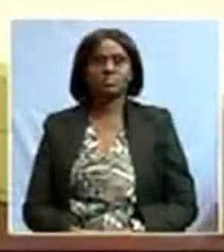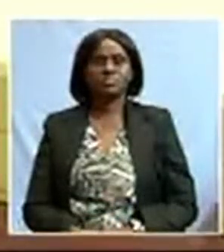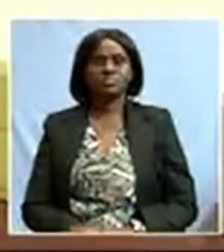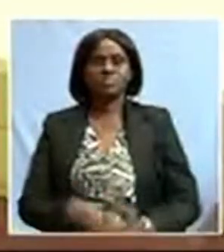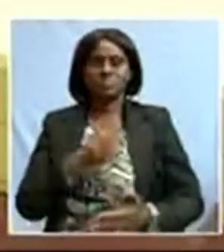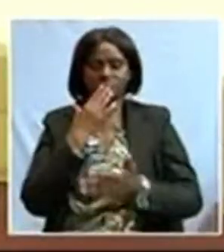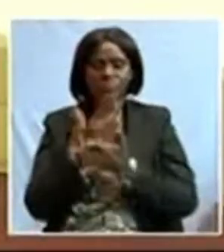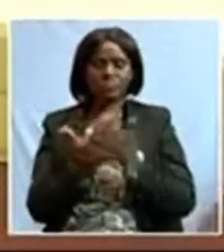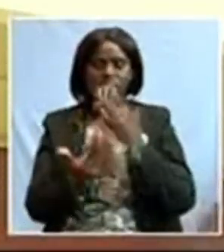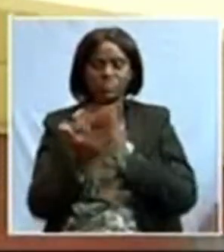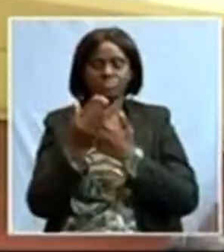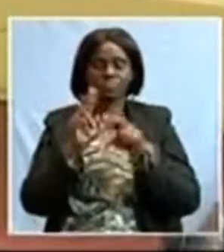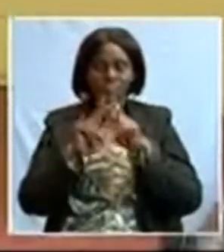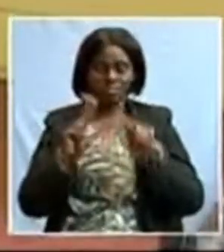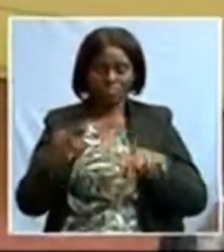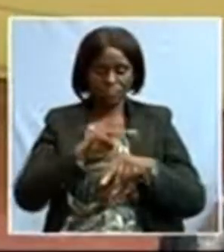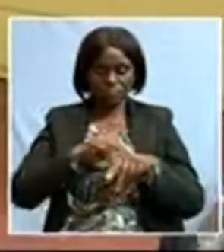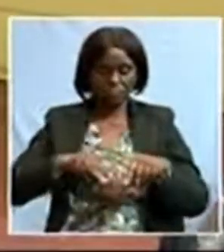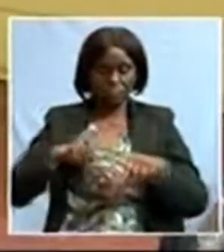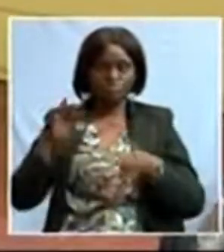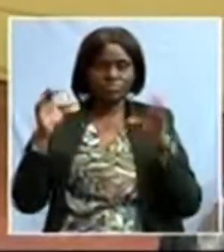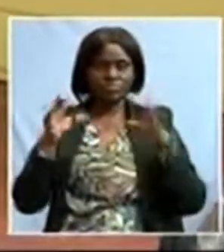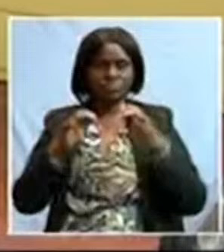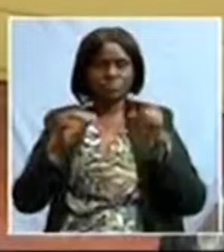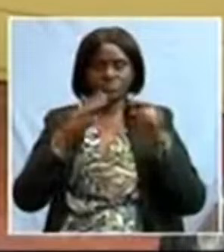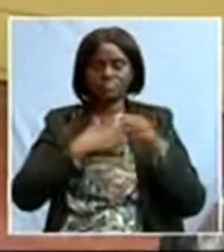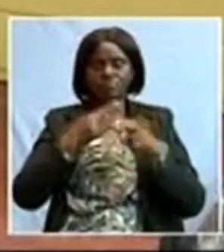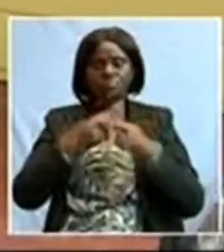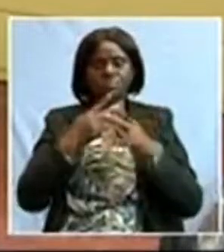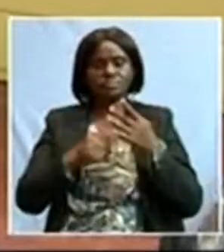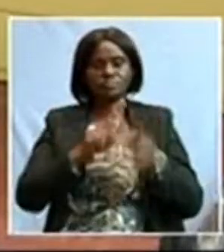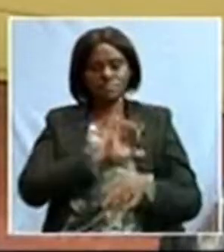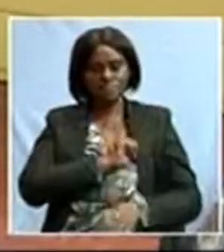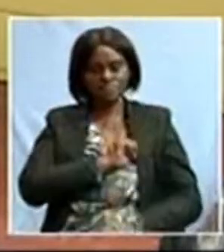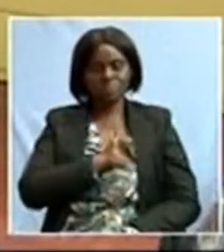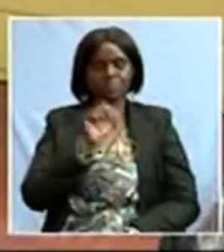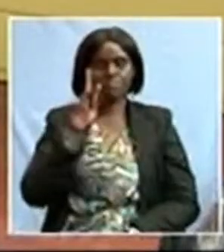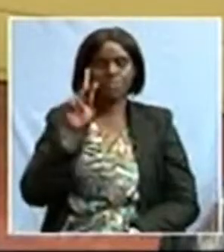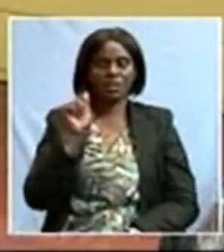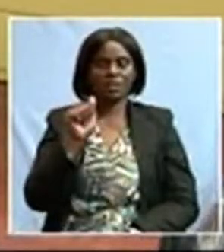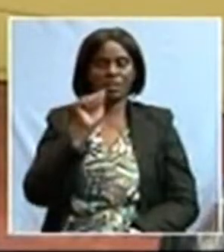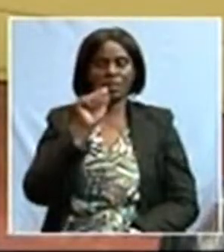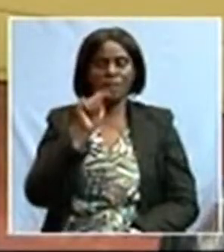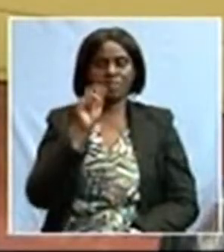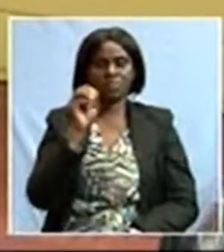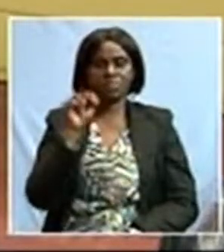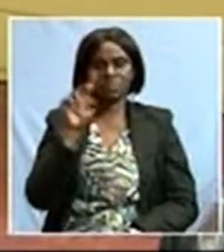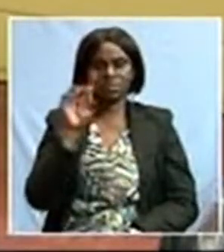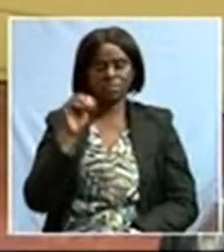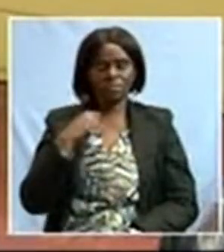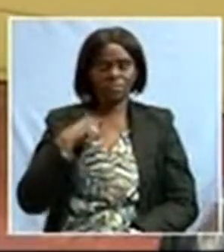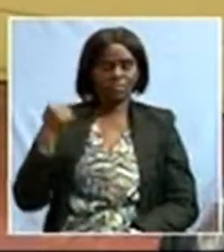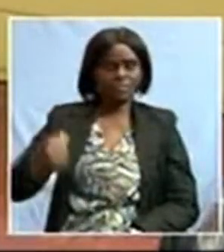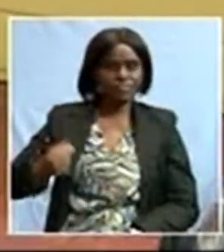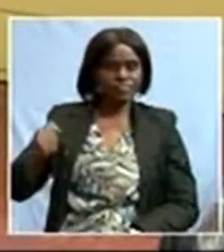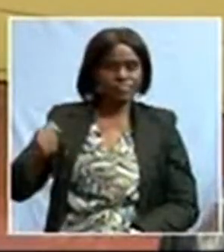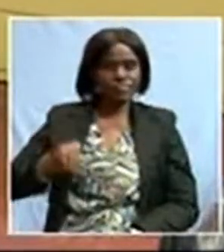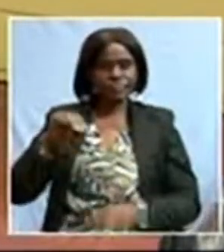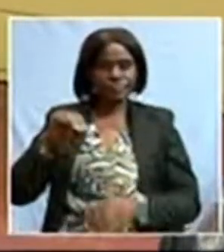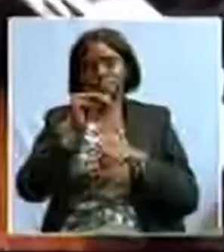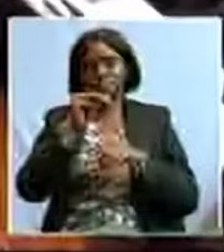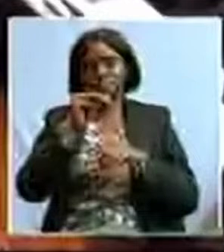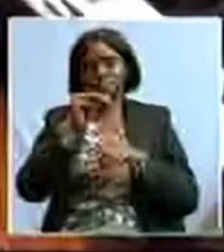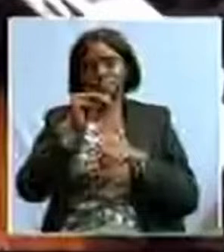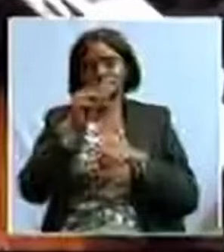Good morning, Chair. Good morning, members of the committee. My name is Patience Katongo Kakaskauli. I'm the Chief Internal Auditor from